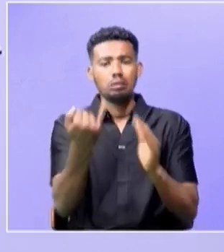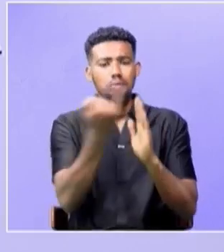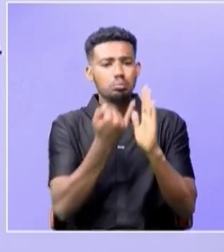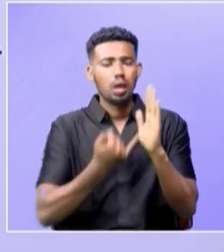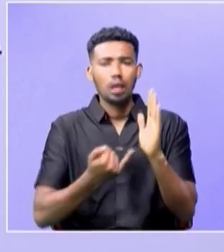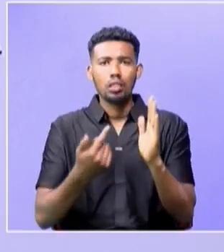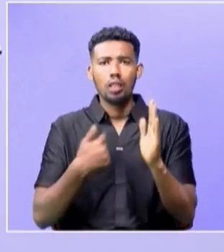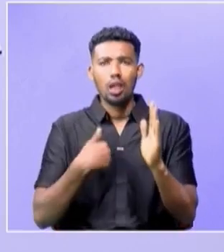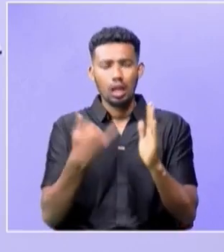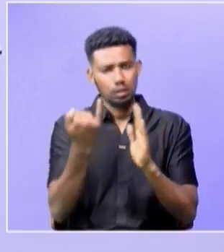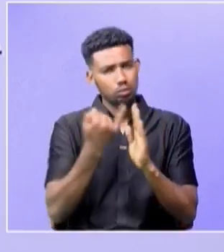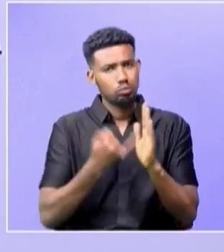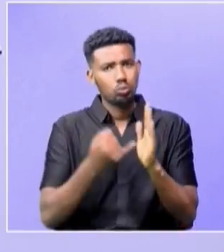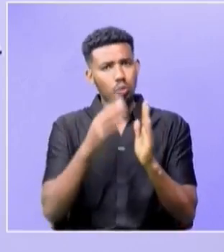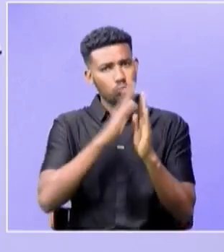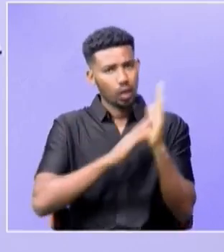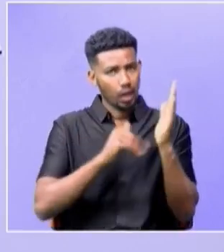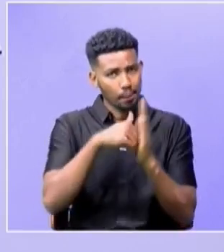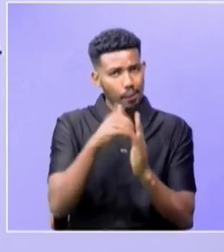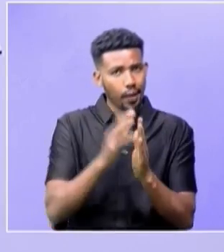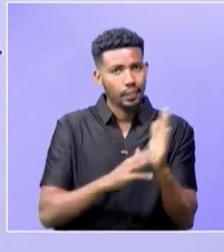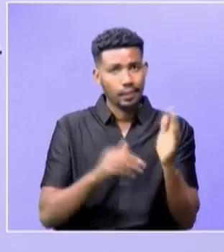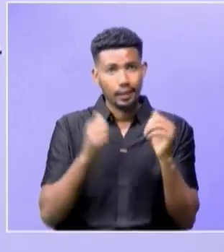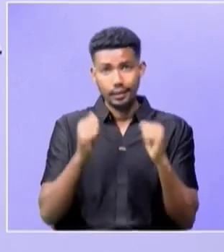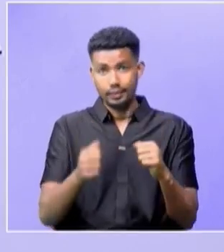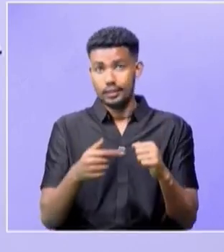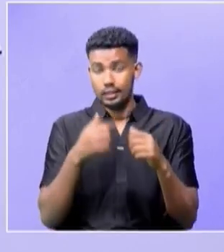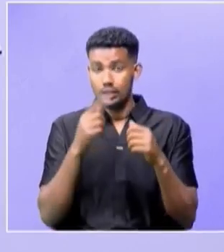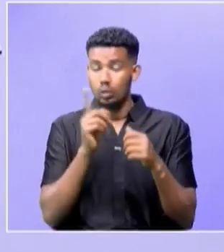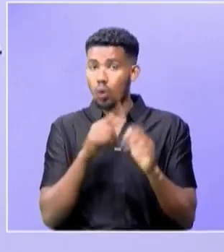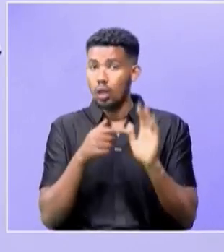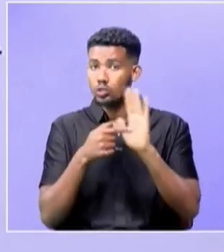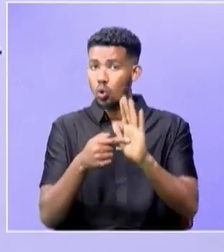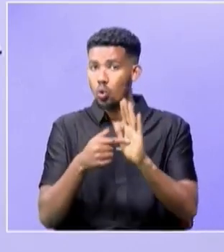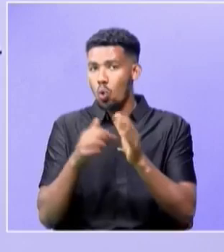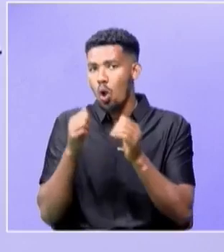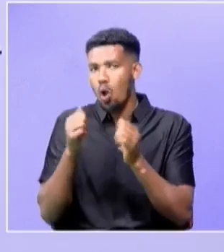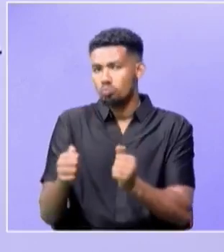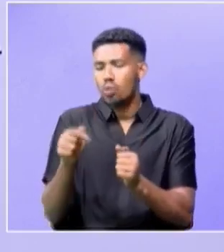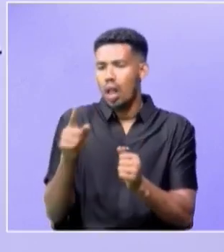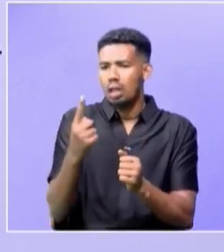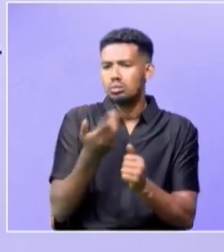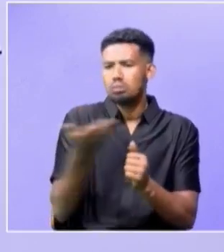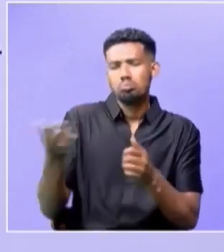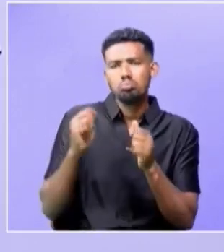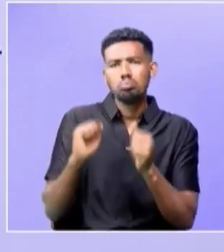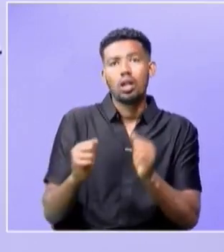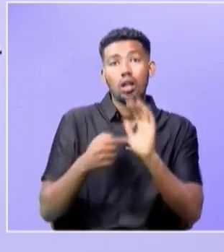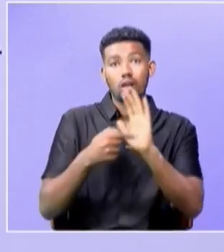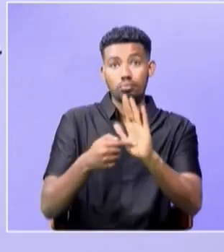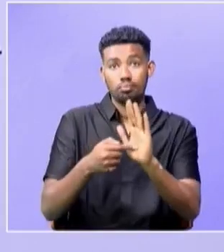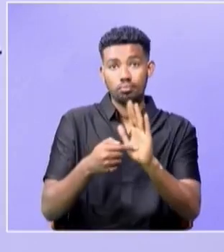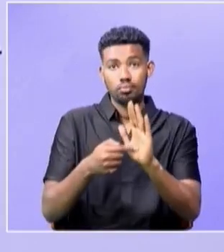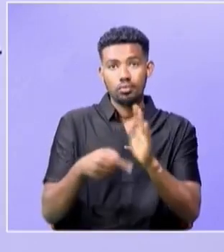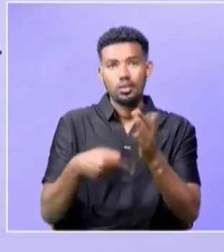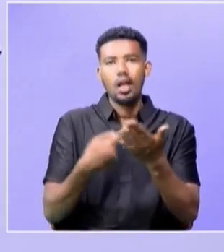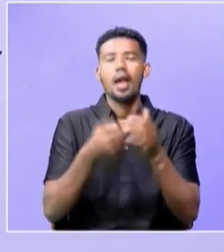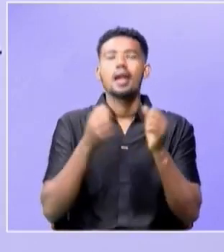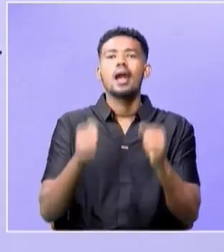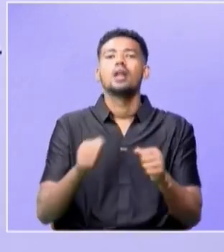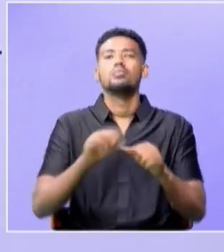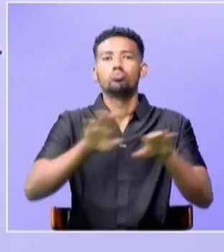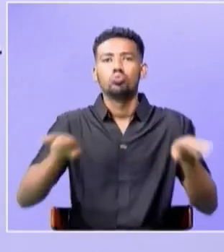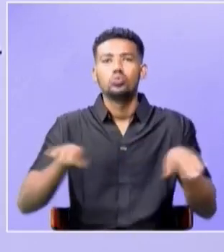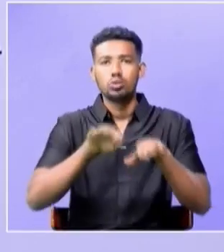can draw. This is also show ability. So here is, I can swim. I